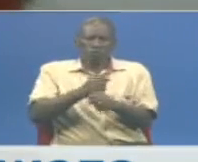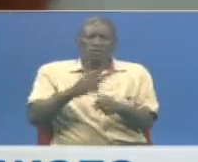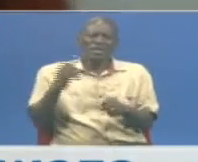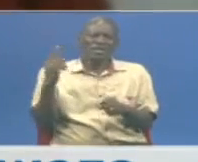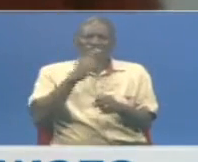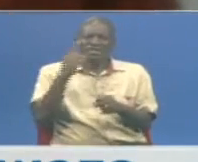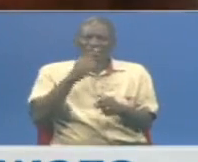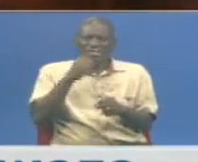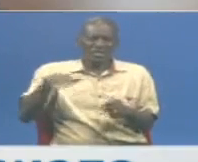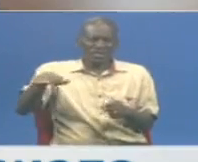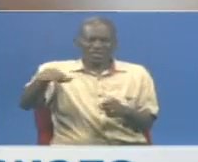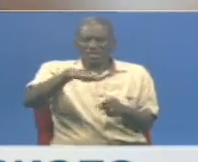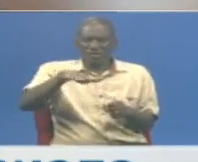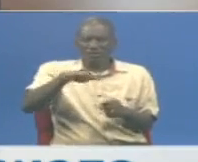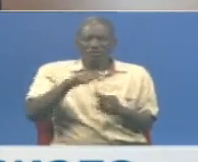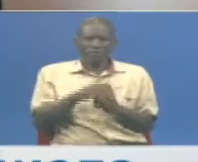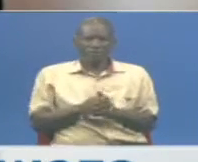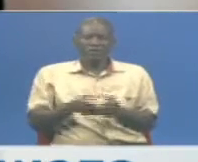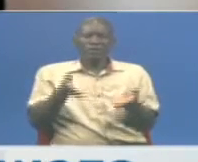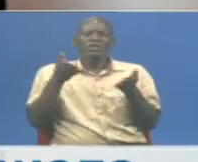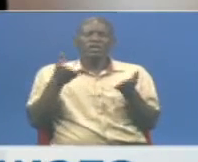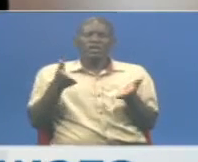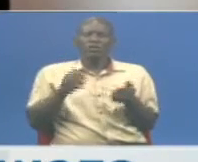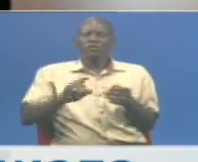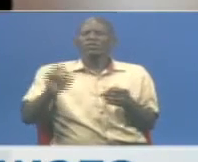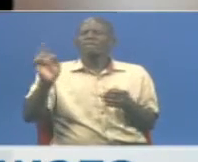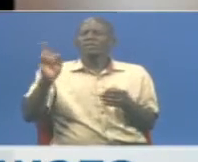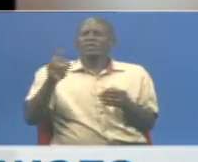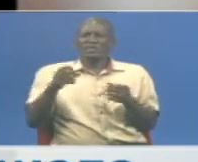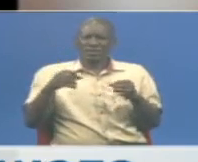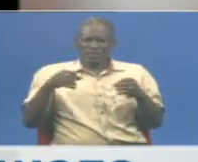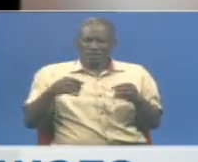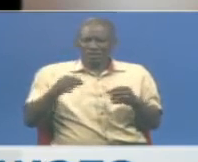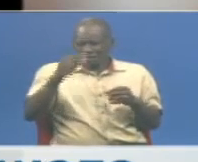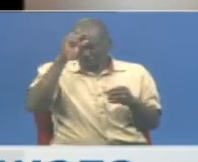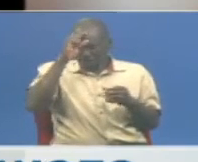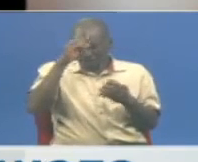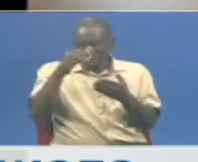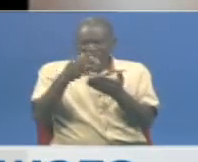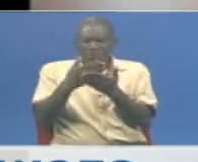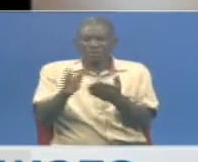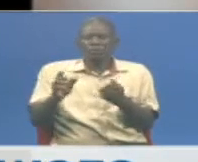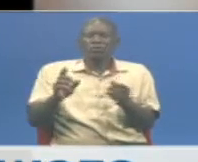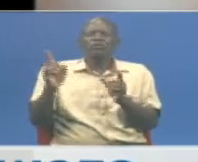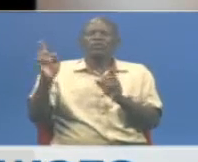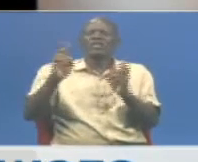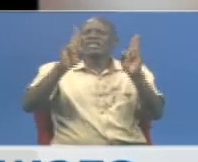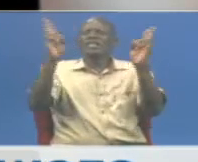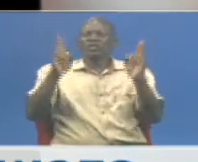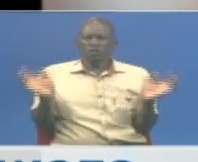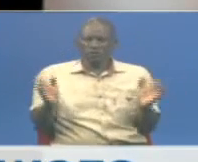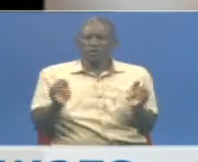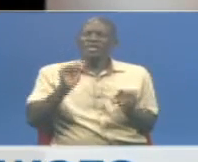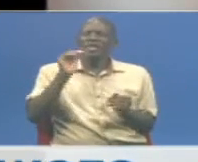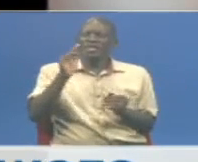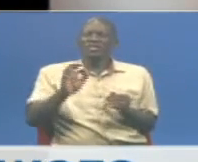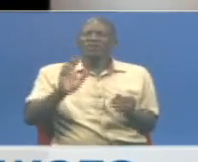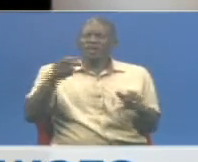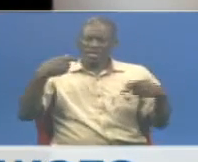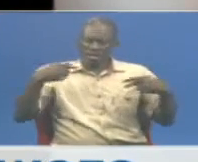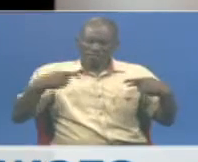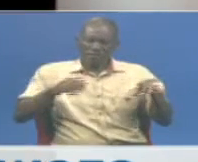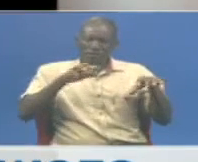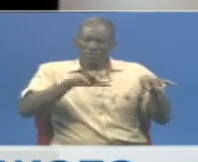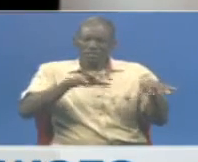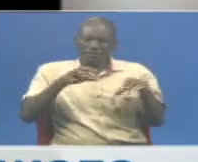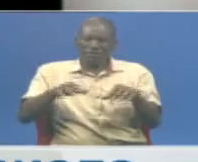their lives further. Now, the Ministry State Department for Diaspora Affairs is appealing to distressed Kenyan domestic